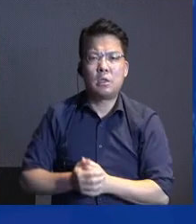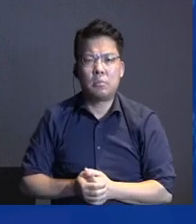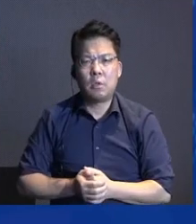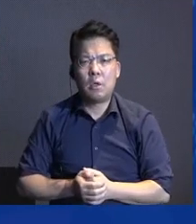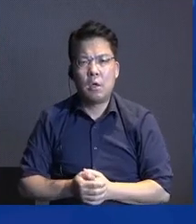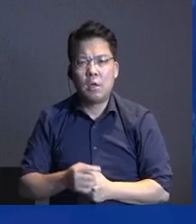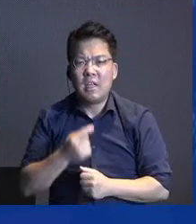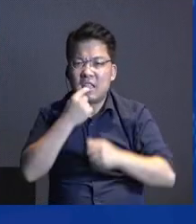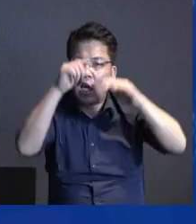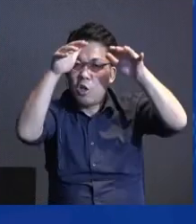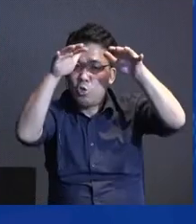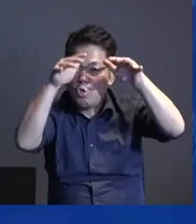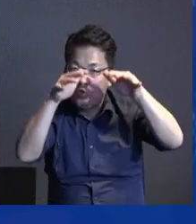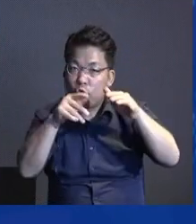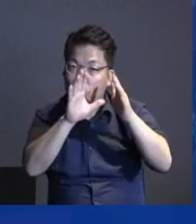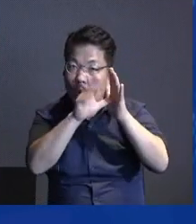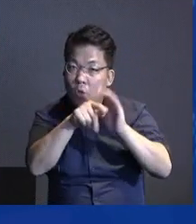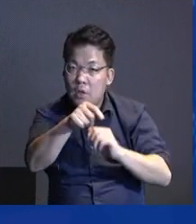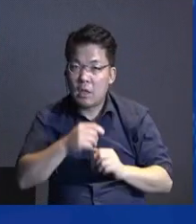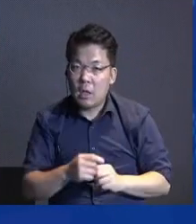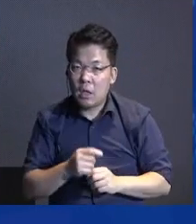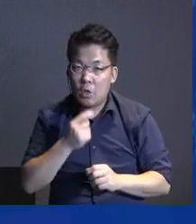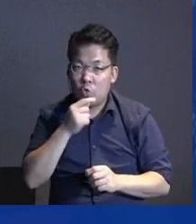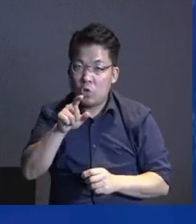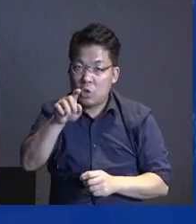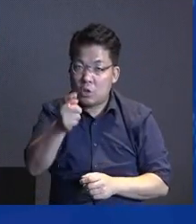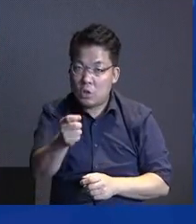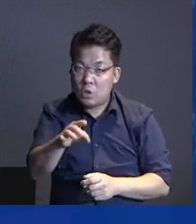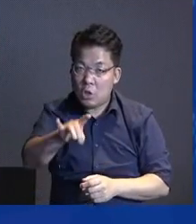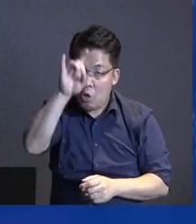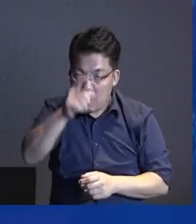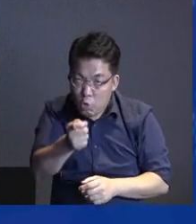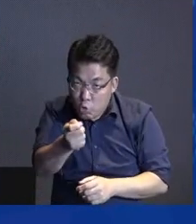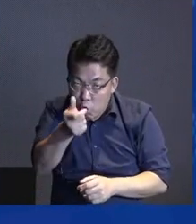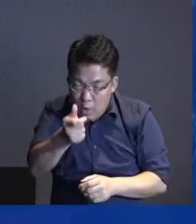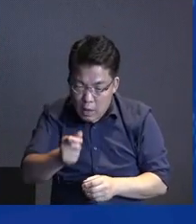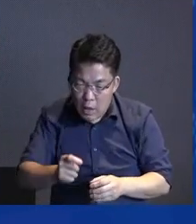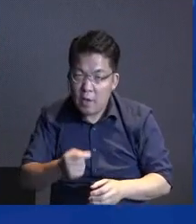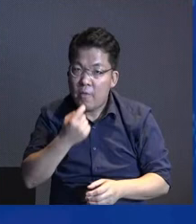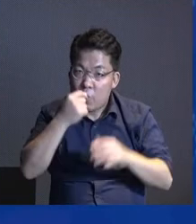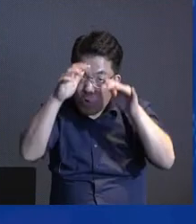visibility empowers and inspires, and also inspires others.